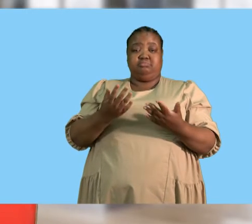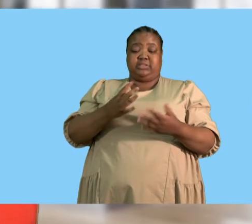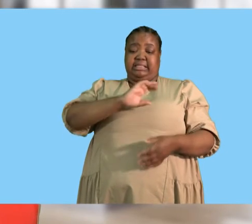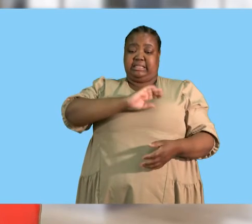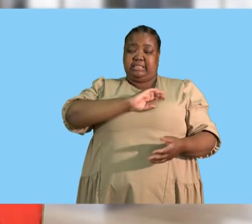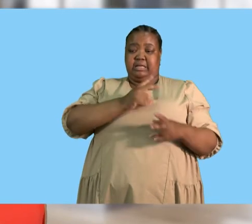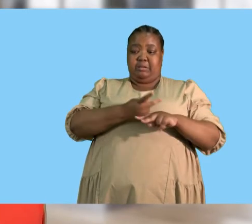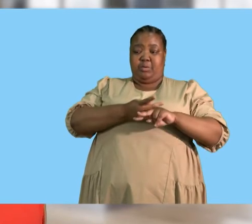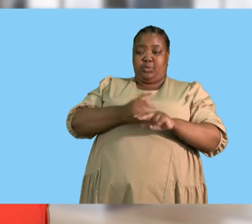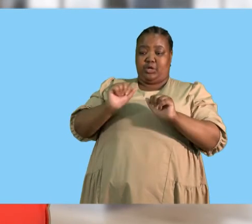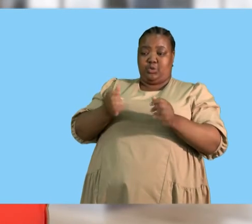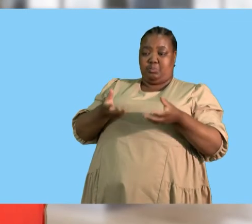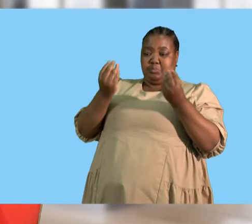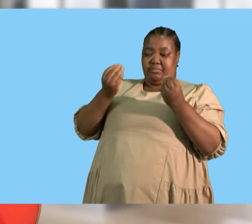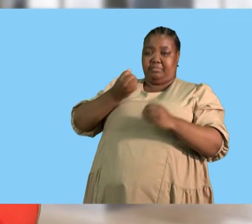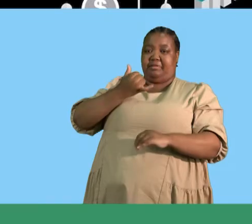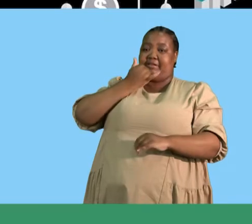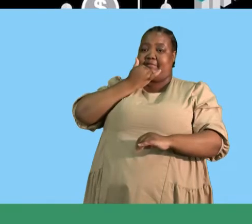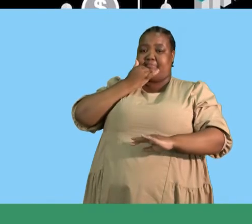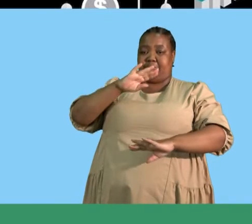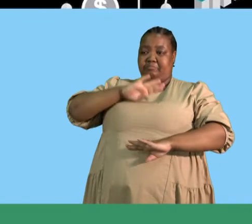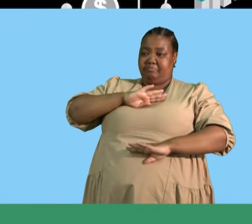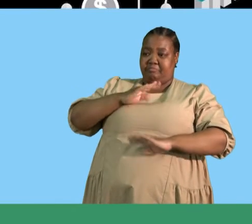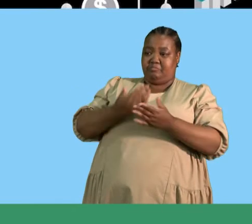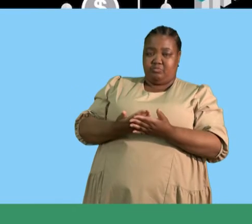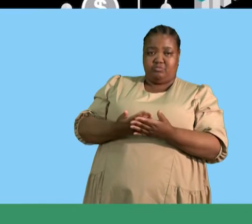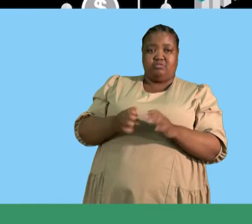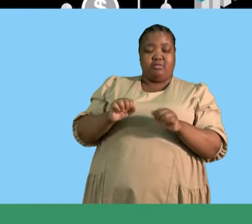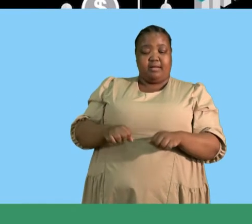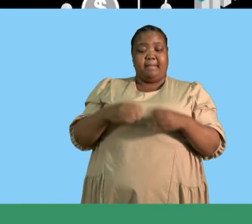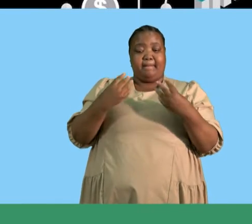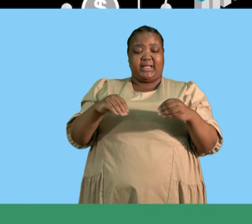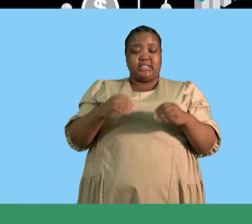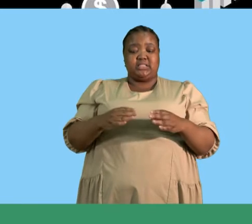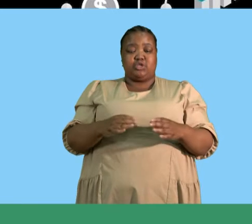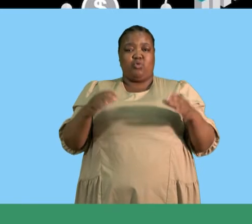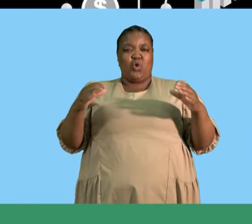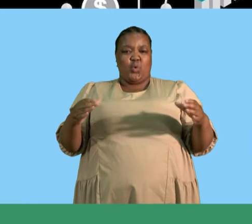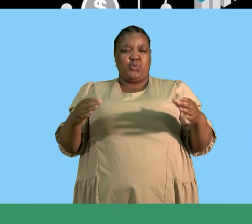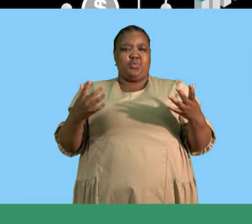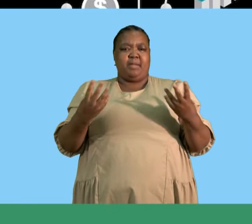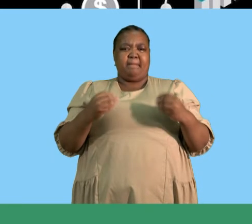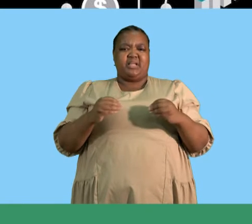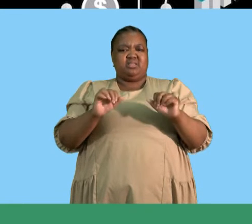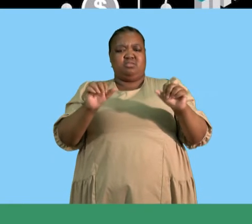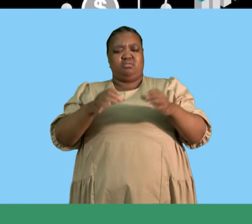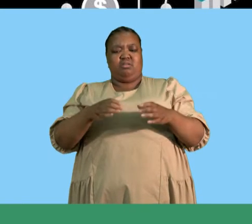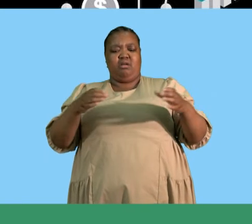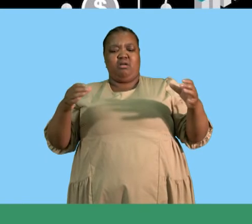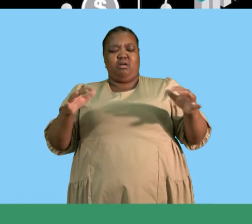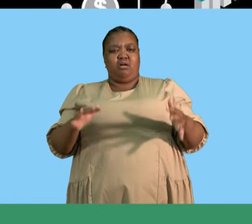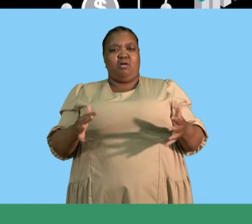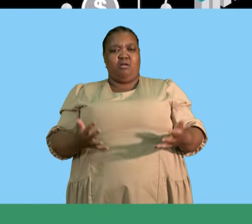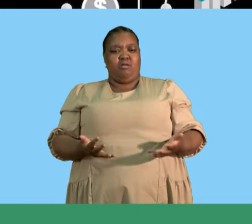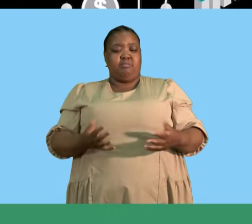it leaves them happy and satisfied? You also need to look at the business growth. How are you going to grow your